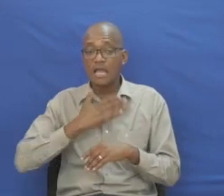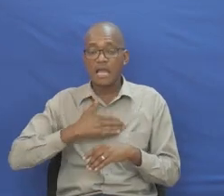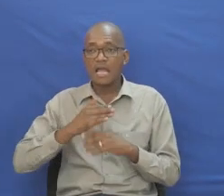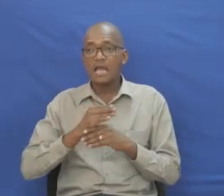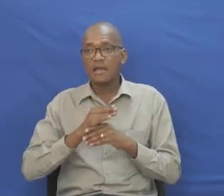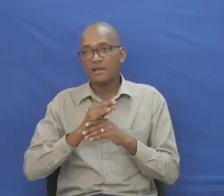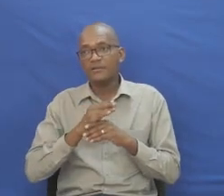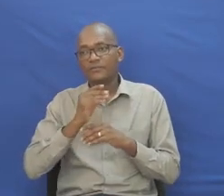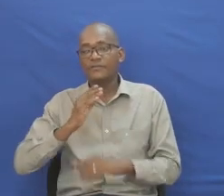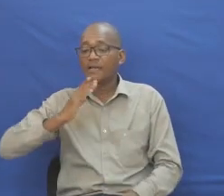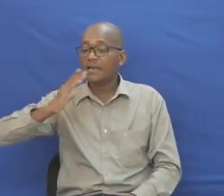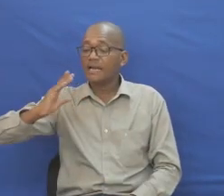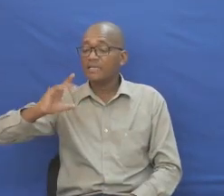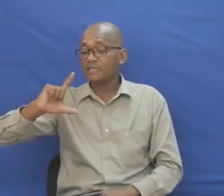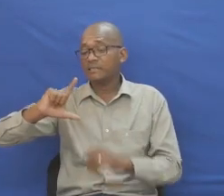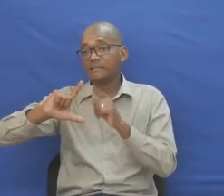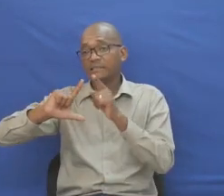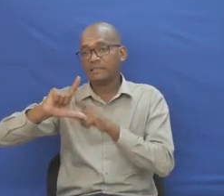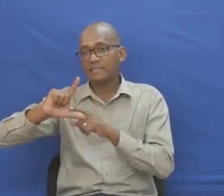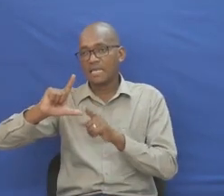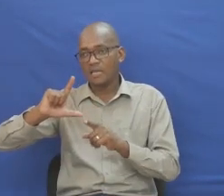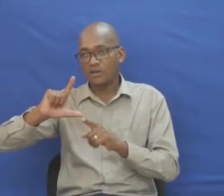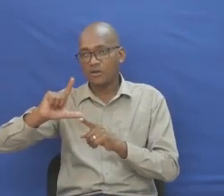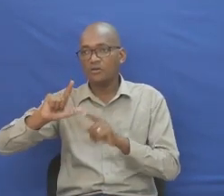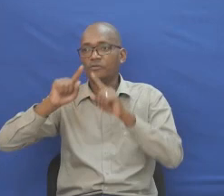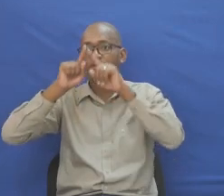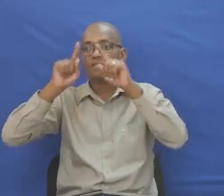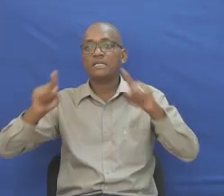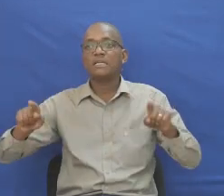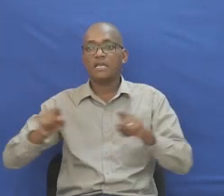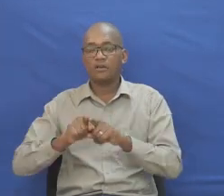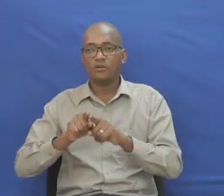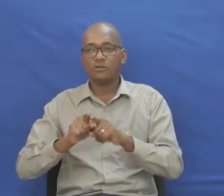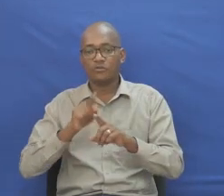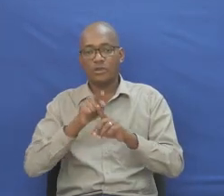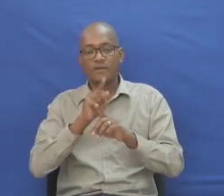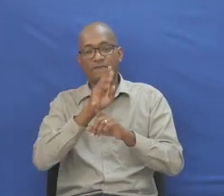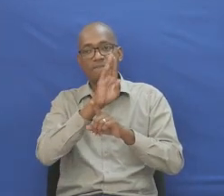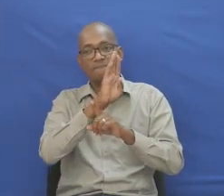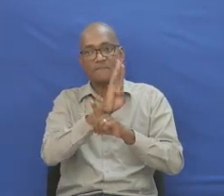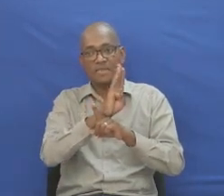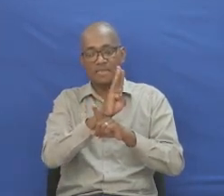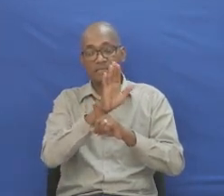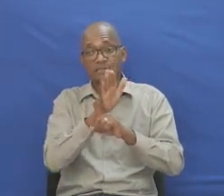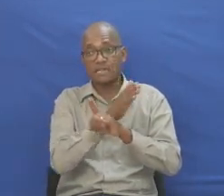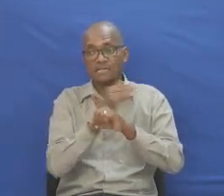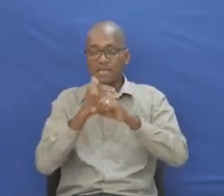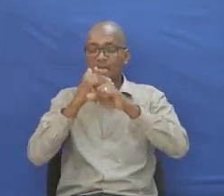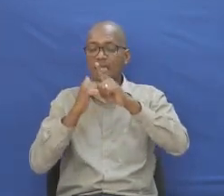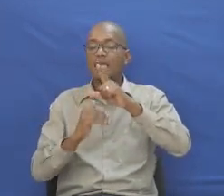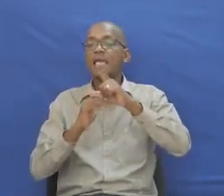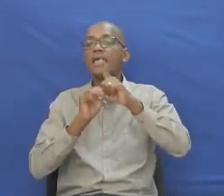Our angle here is 90 degrees. This is side A and this is side B. So if we need to find the area for this